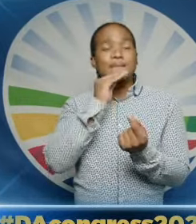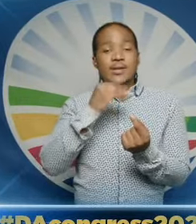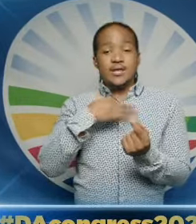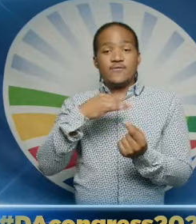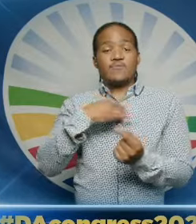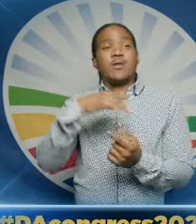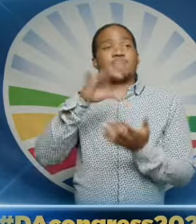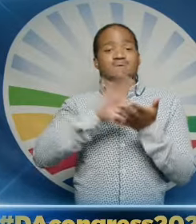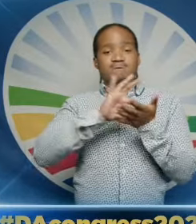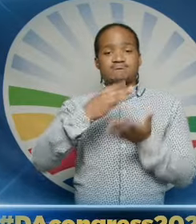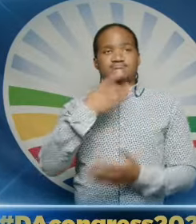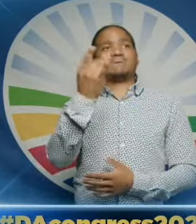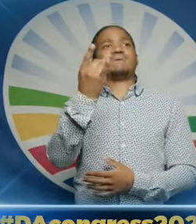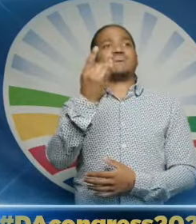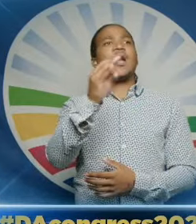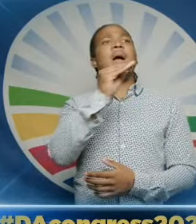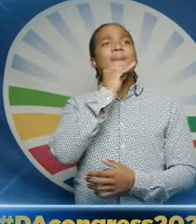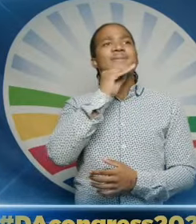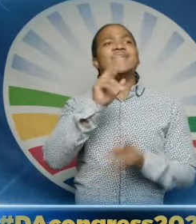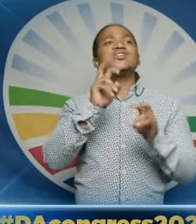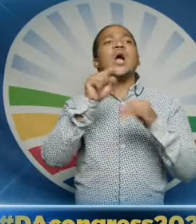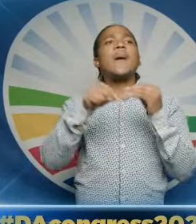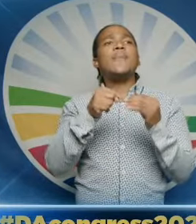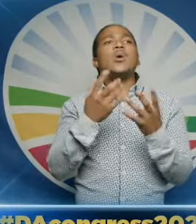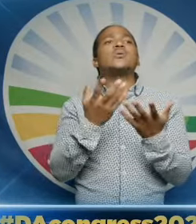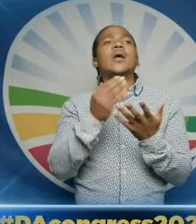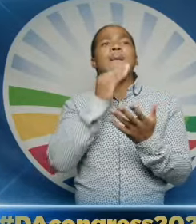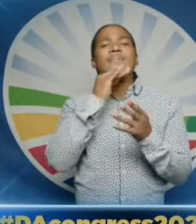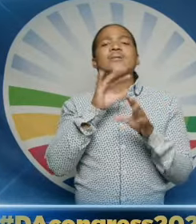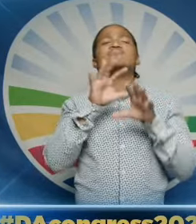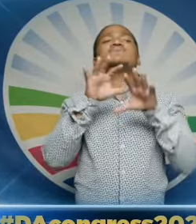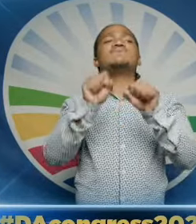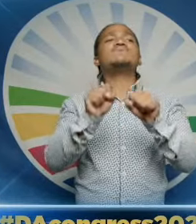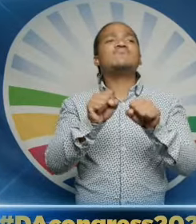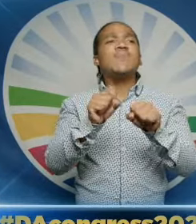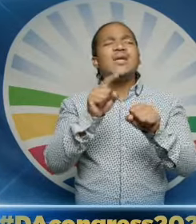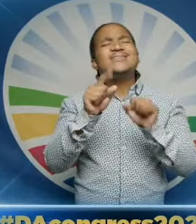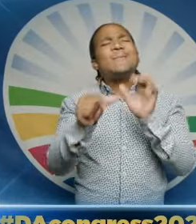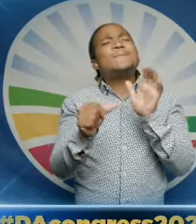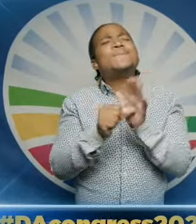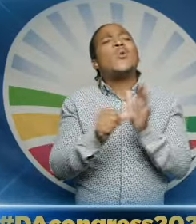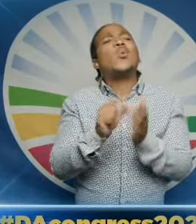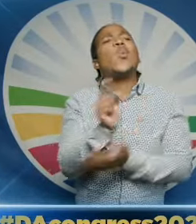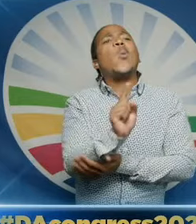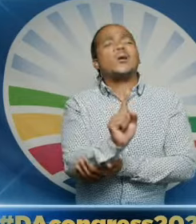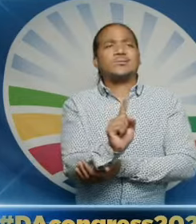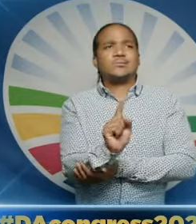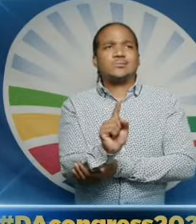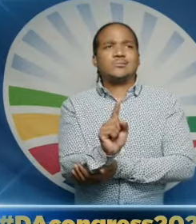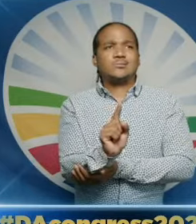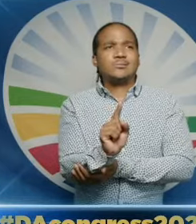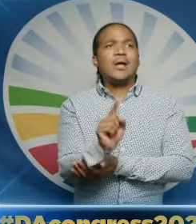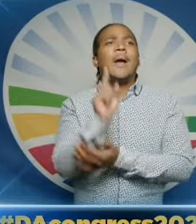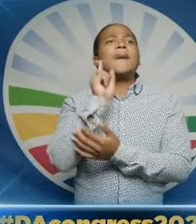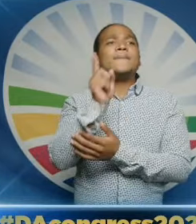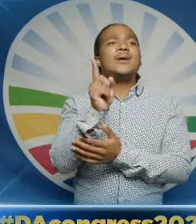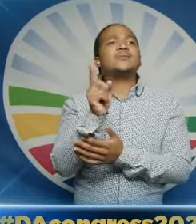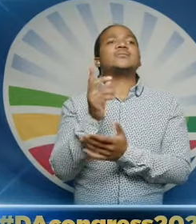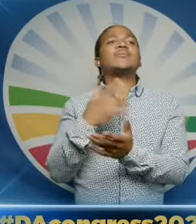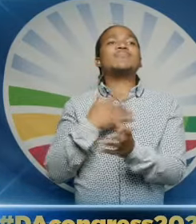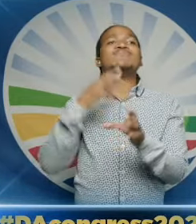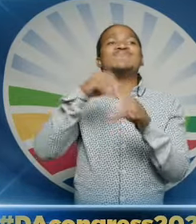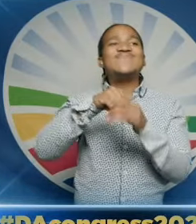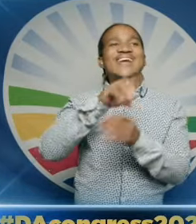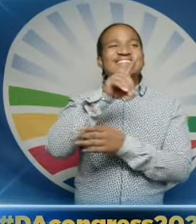elected. And this is over and above the debates that have taken place. And it's a very important thing for me that in a political party,